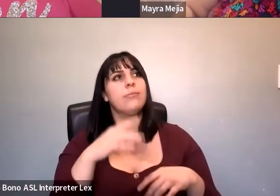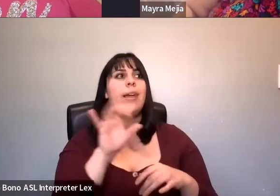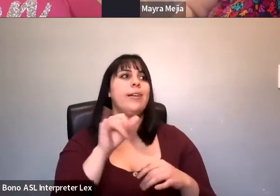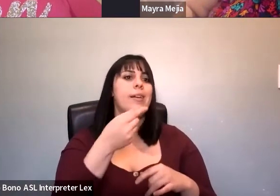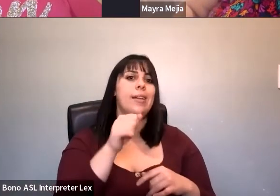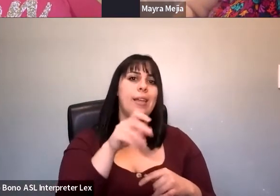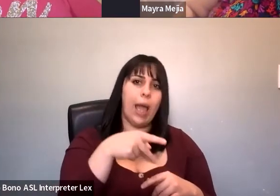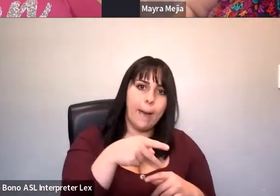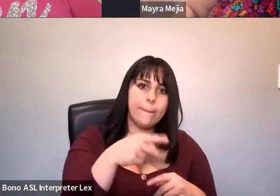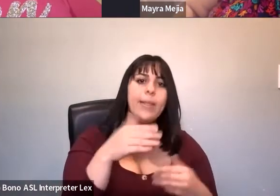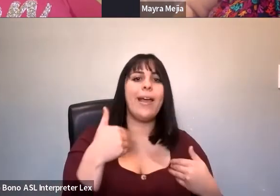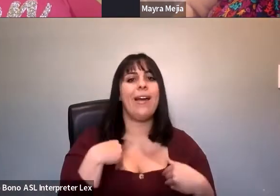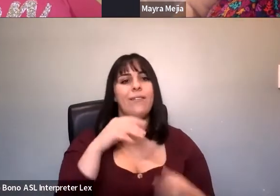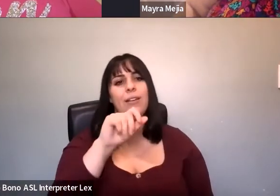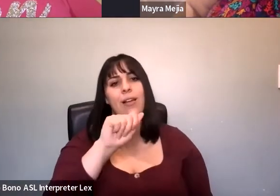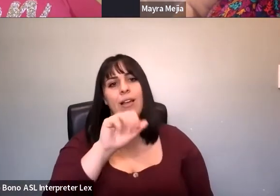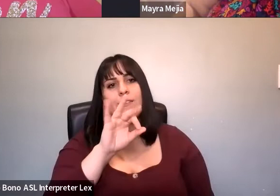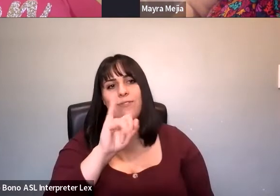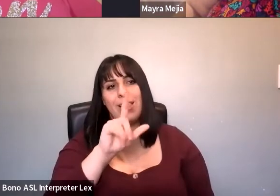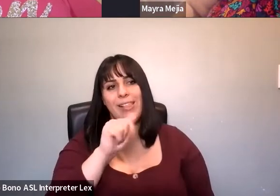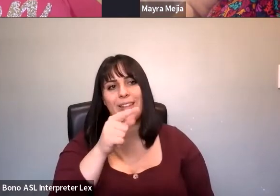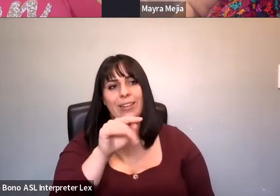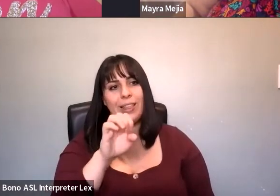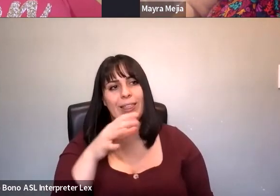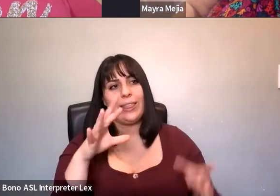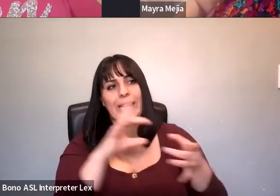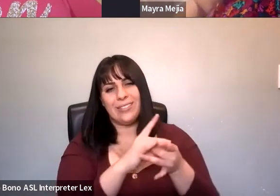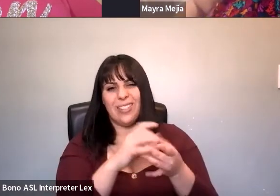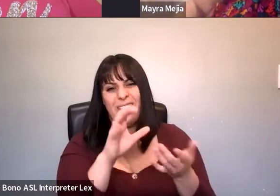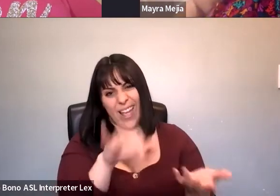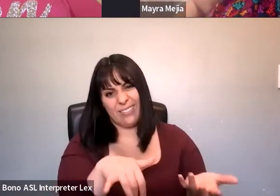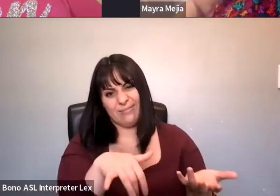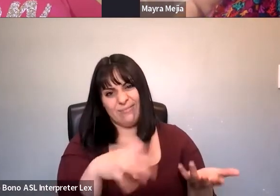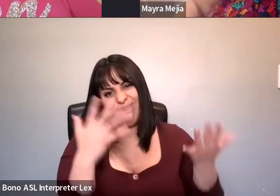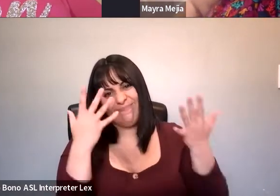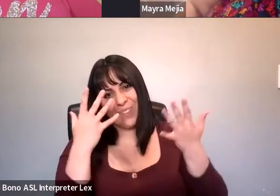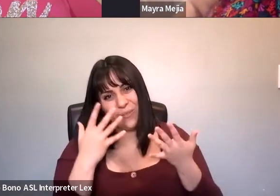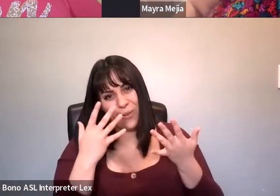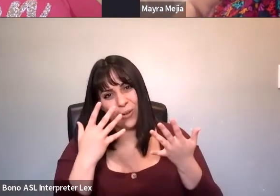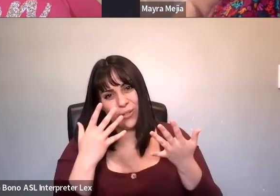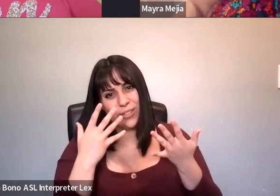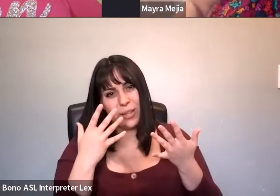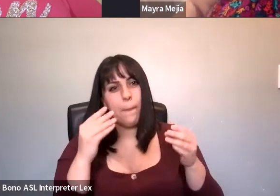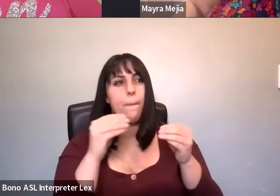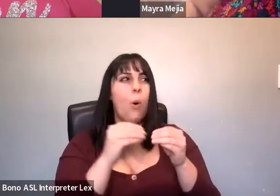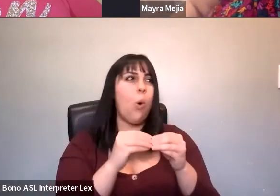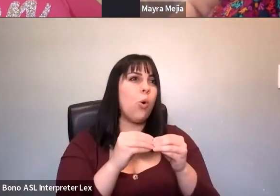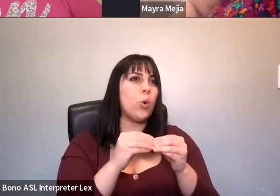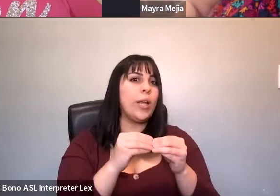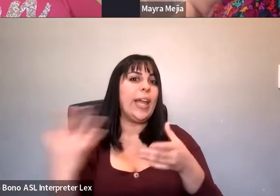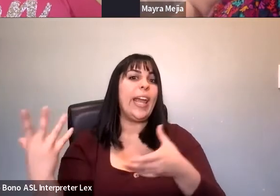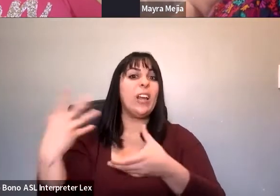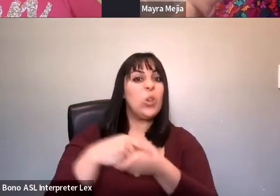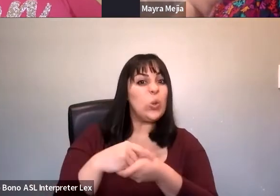large affiliate links. And unfortunately, like the more inclusive brands don't have that